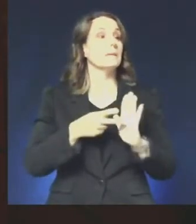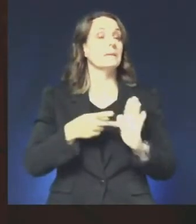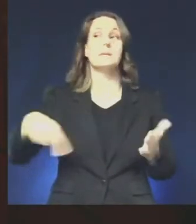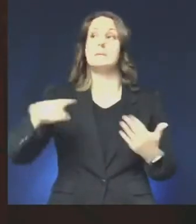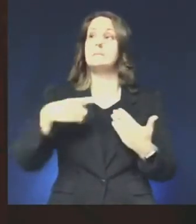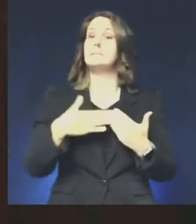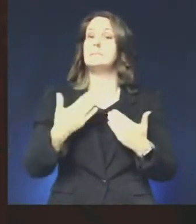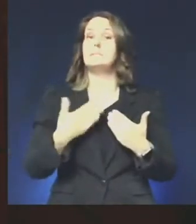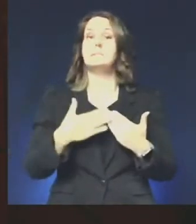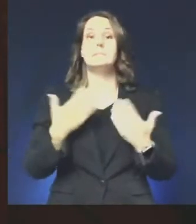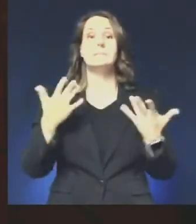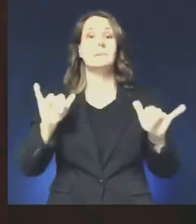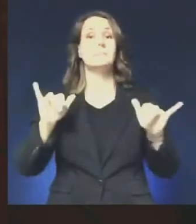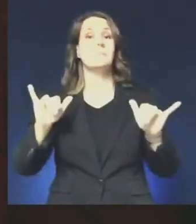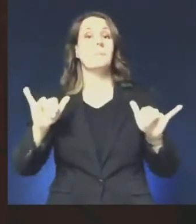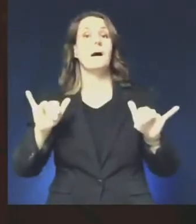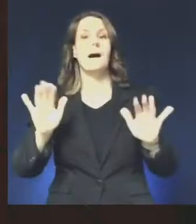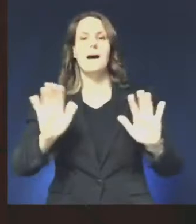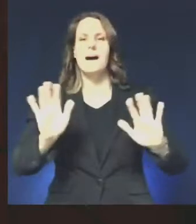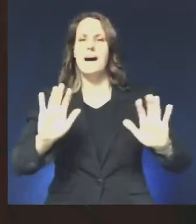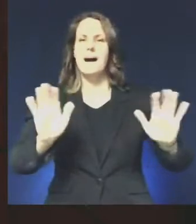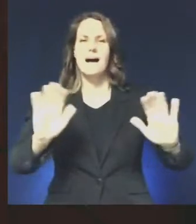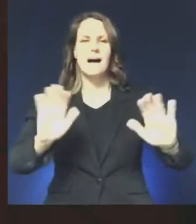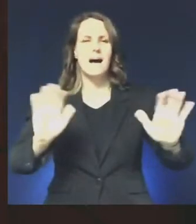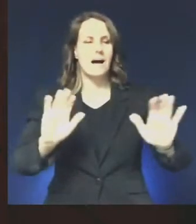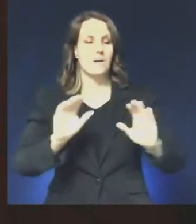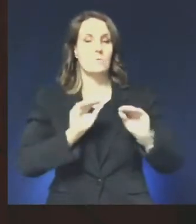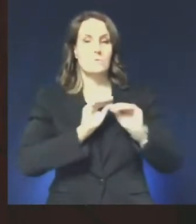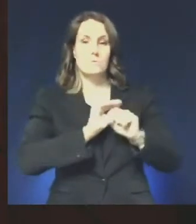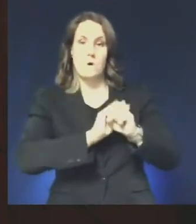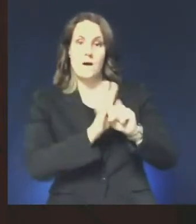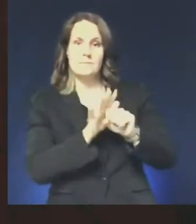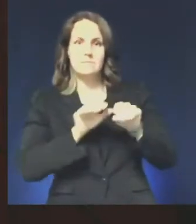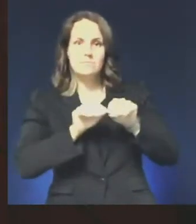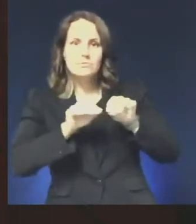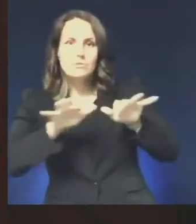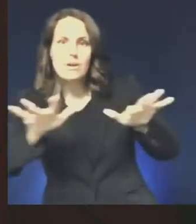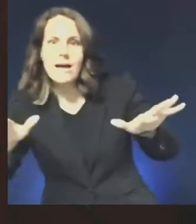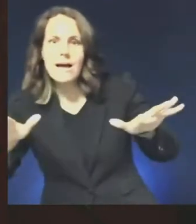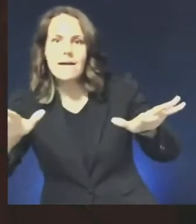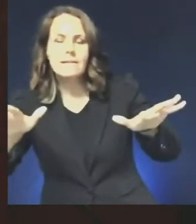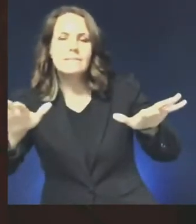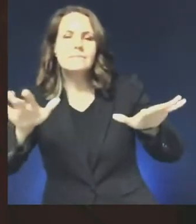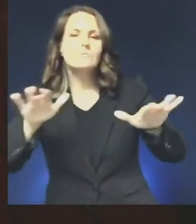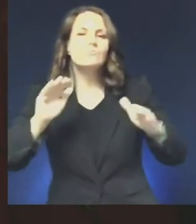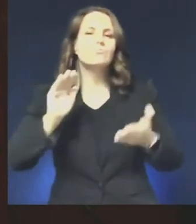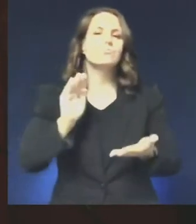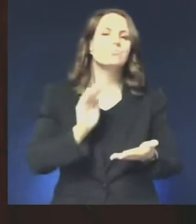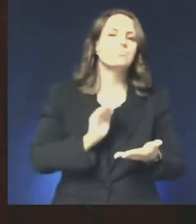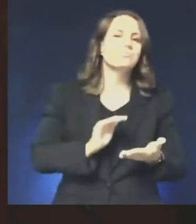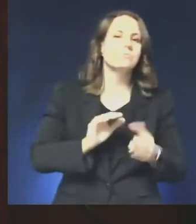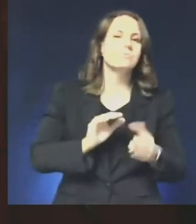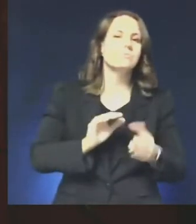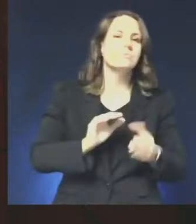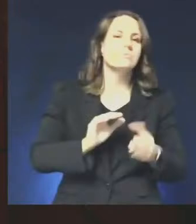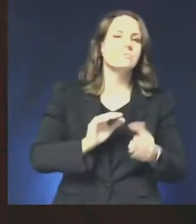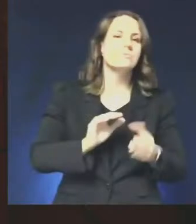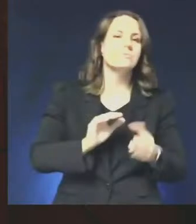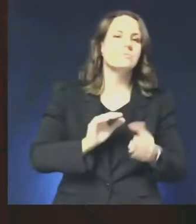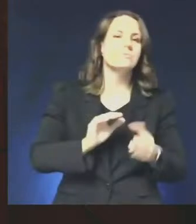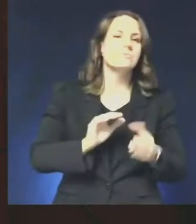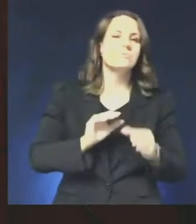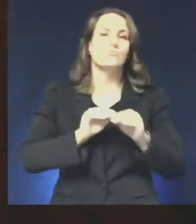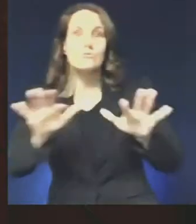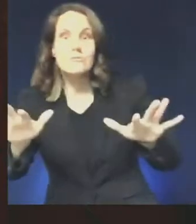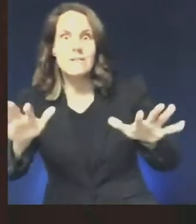flight. This is also why we are urging all schools and school districts to adopt CDC